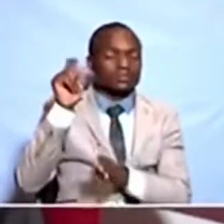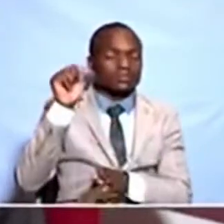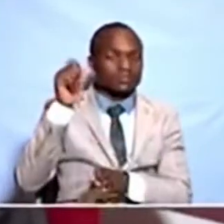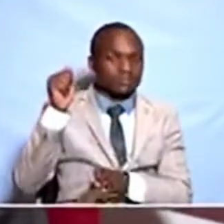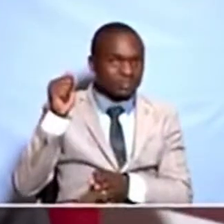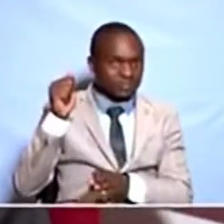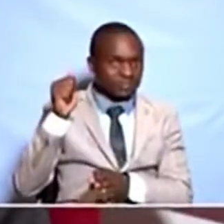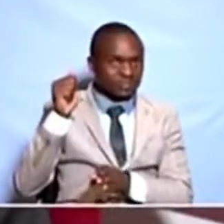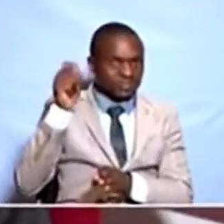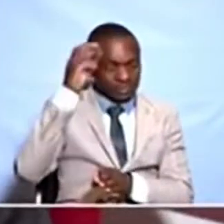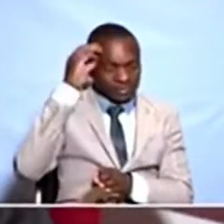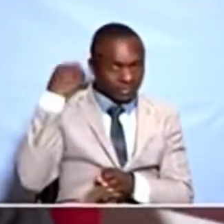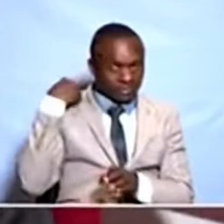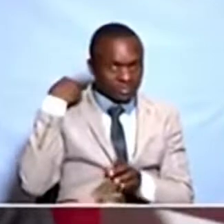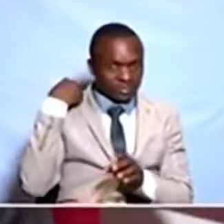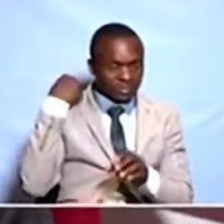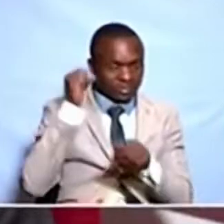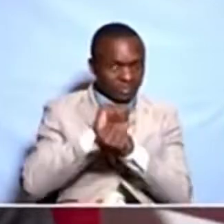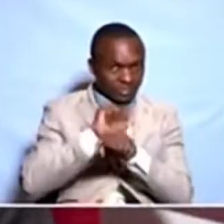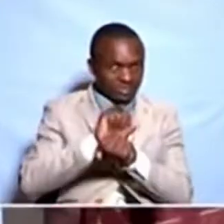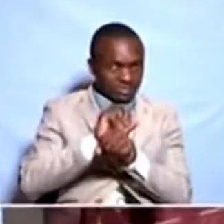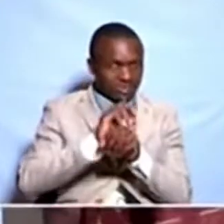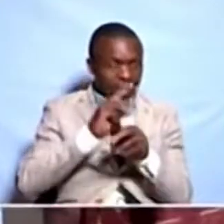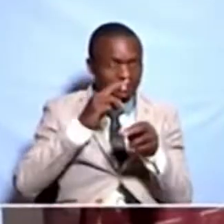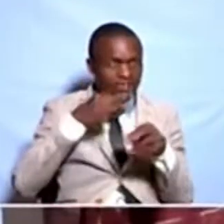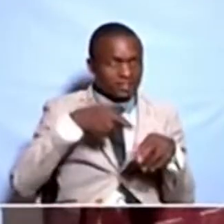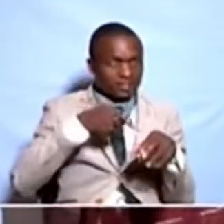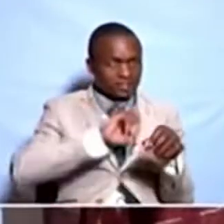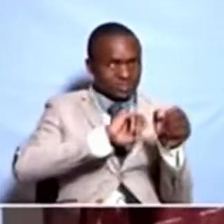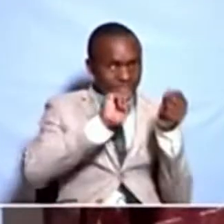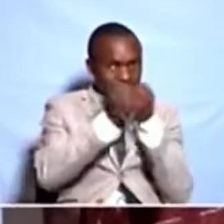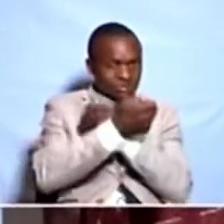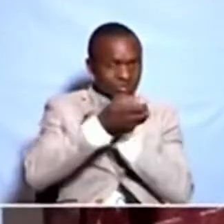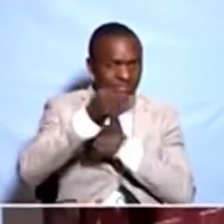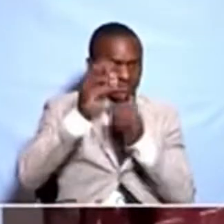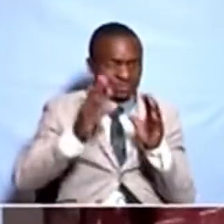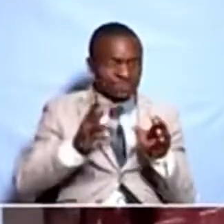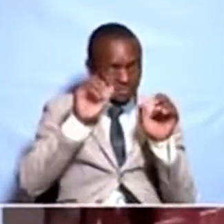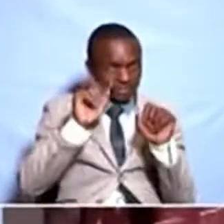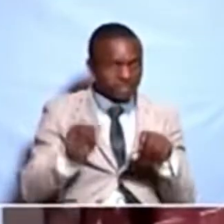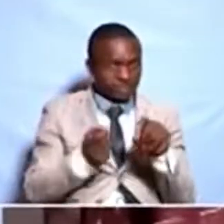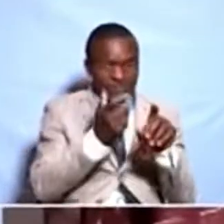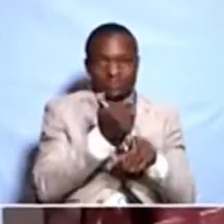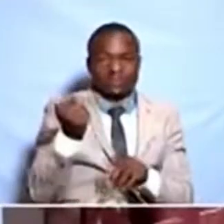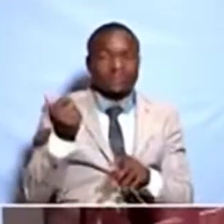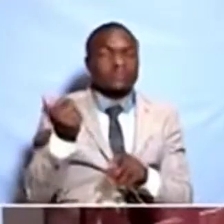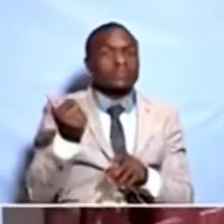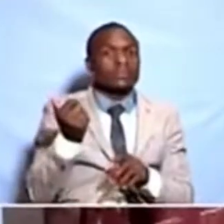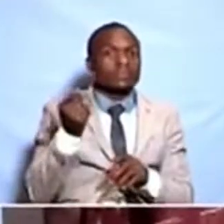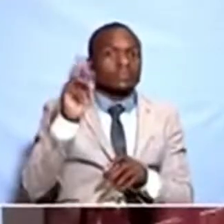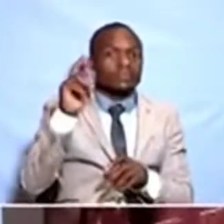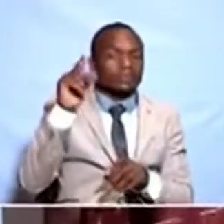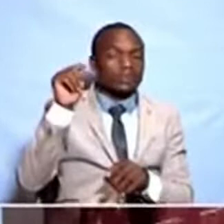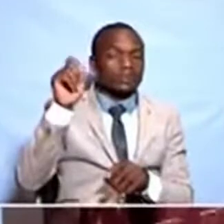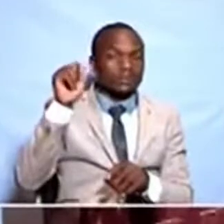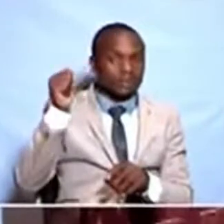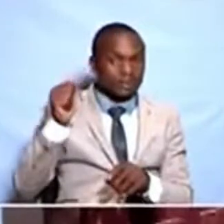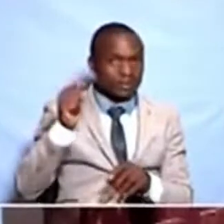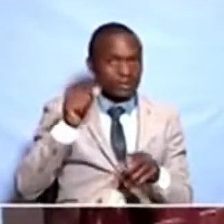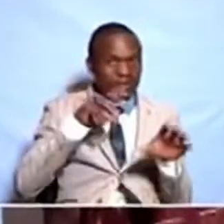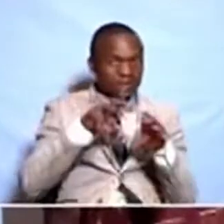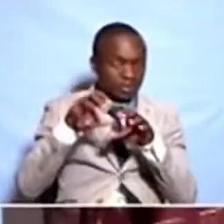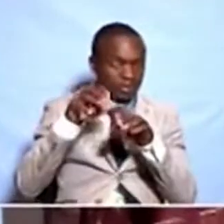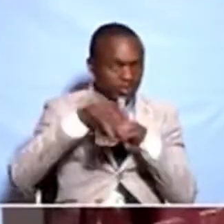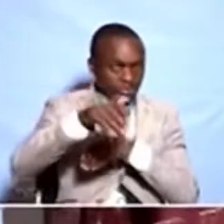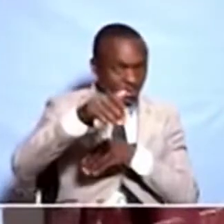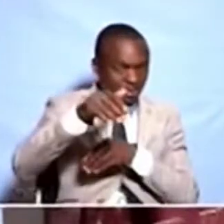change of ownership? Okay, yeah. You can go to any of our RATSA station where they do registration of motor